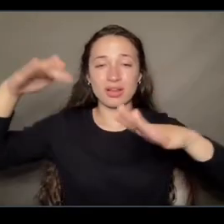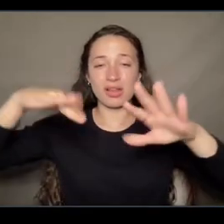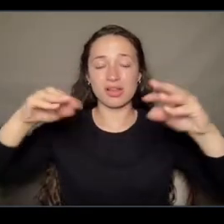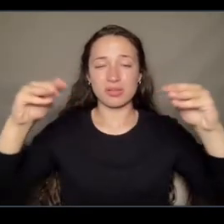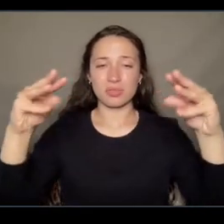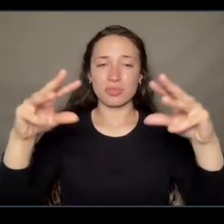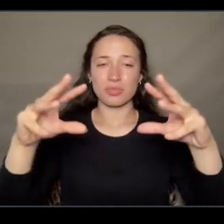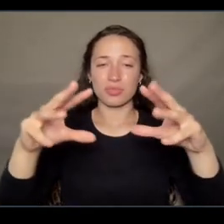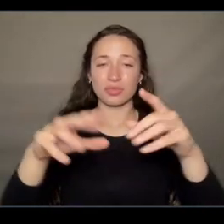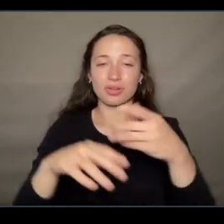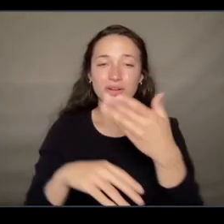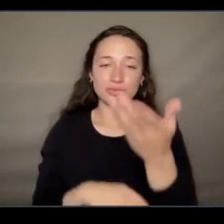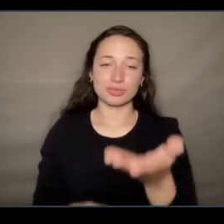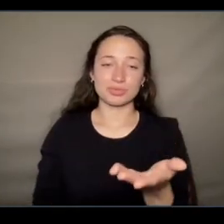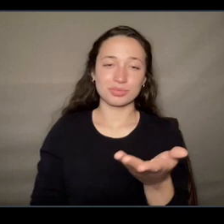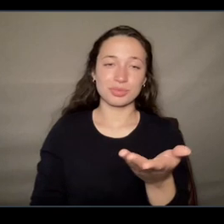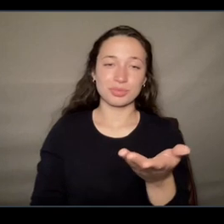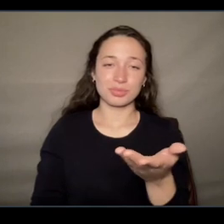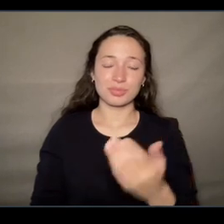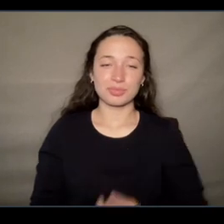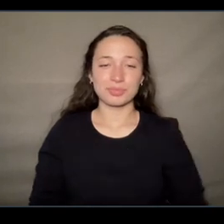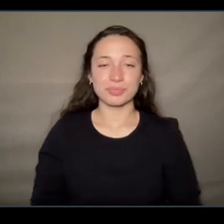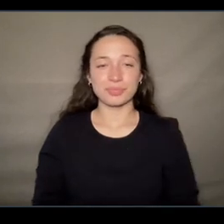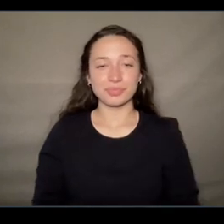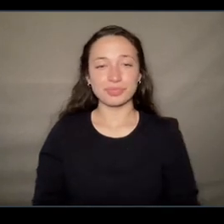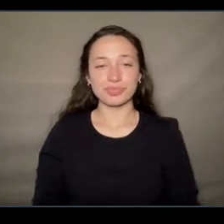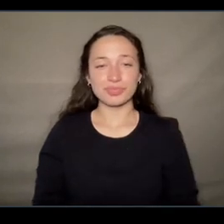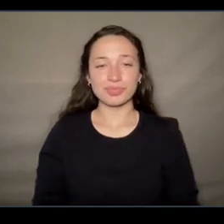hill's crown would settle on me so?